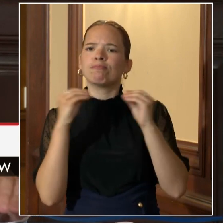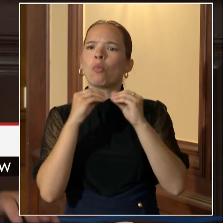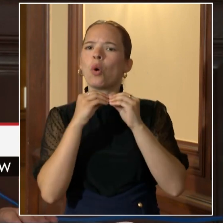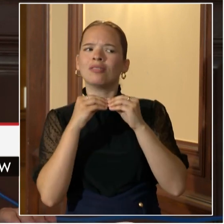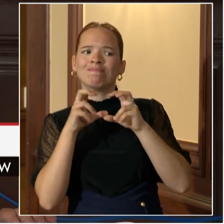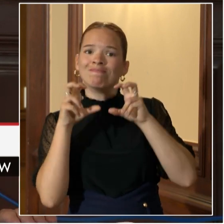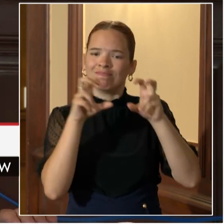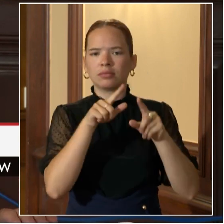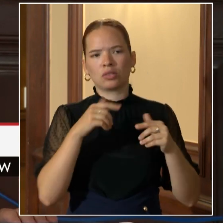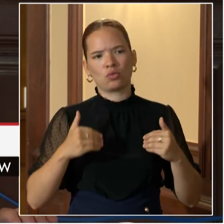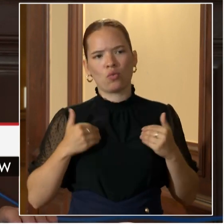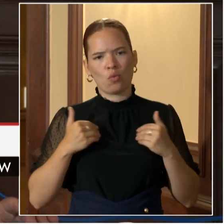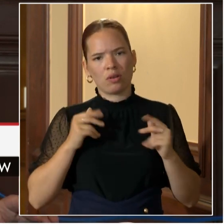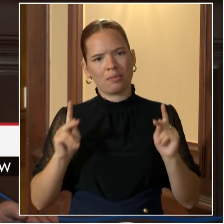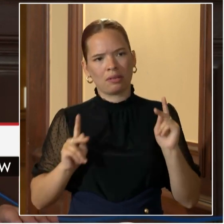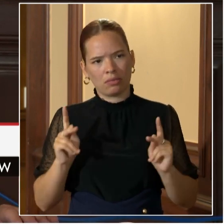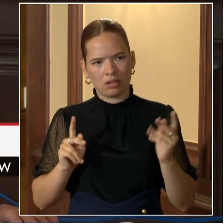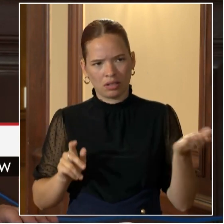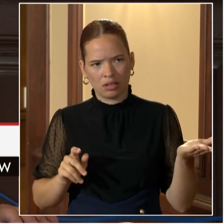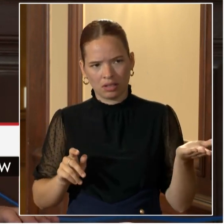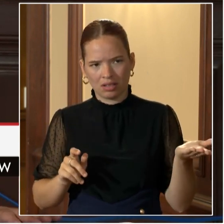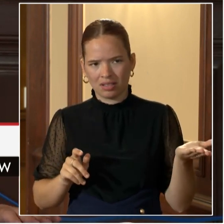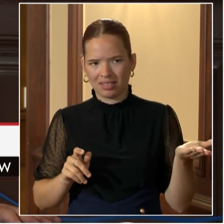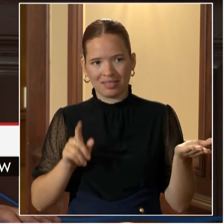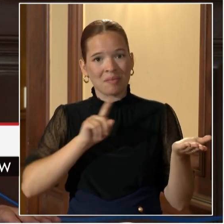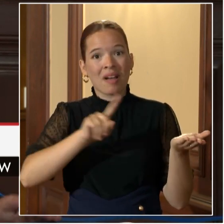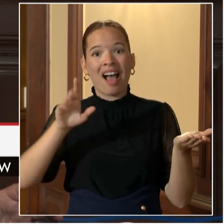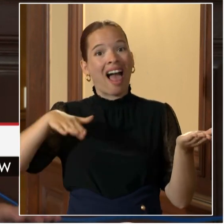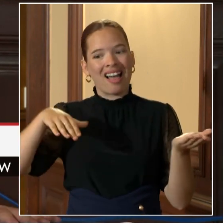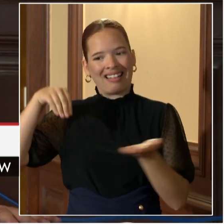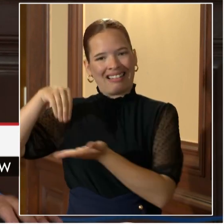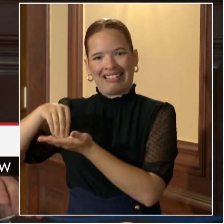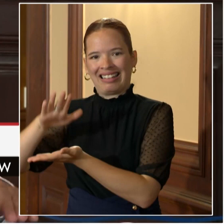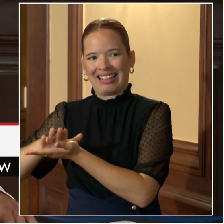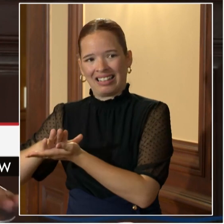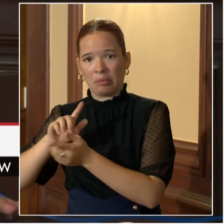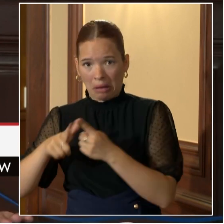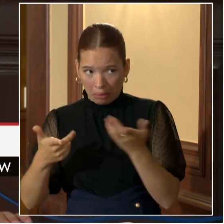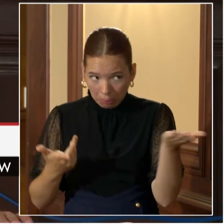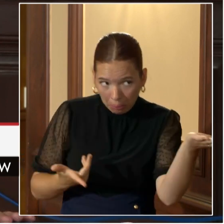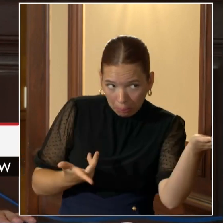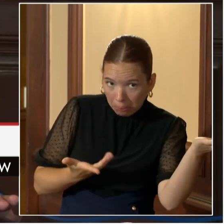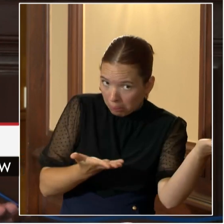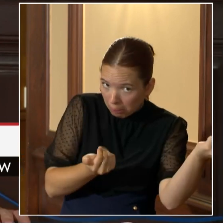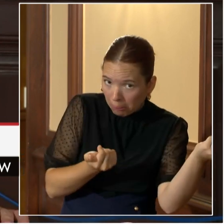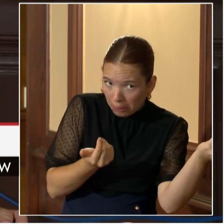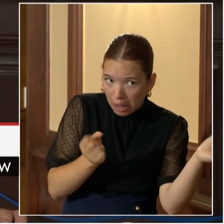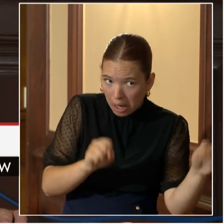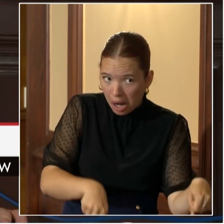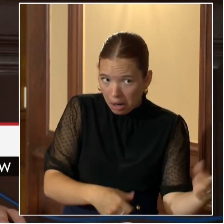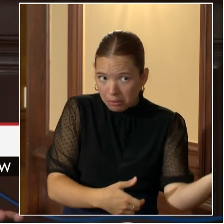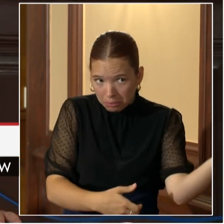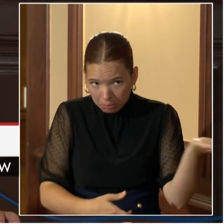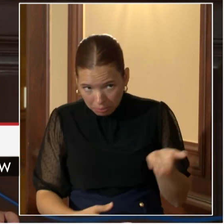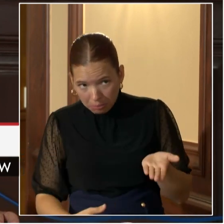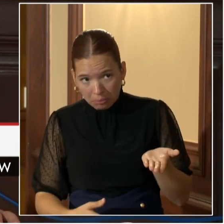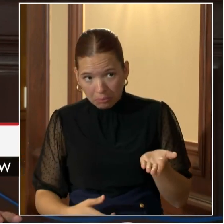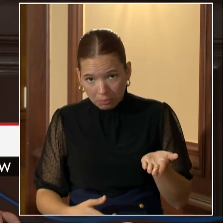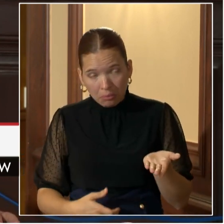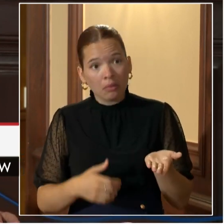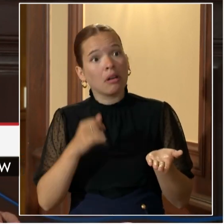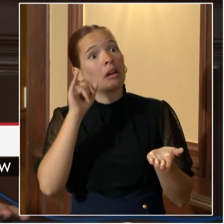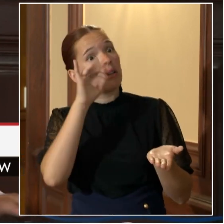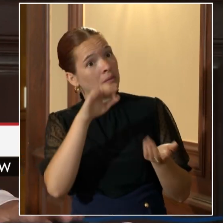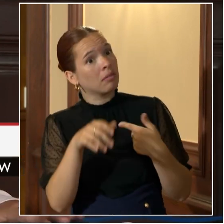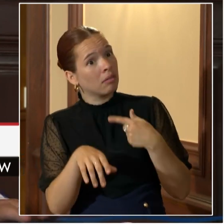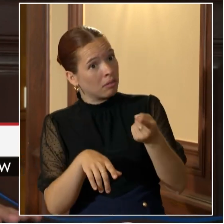commission consideration. If approved, this would be an amendment to the International Organizations Outreach Program. The representative